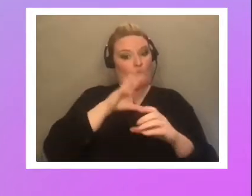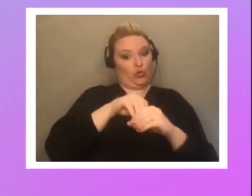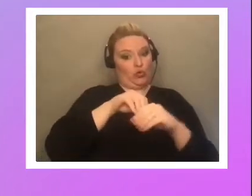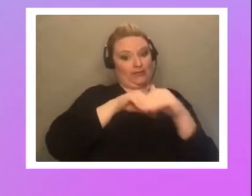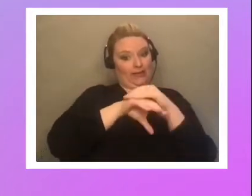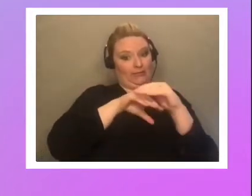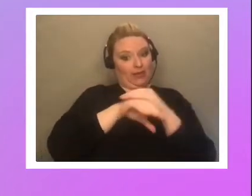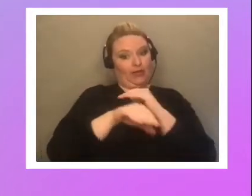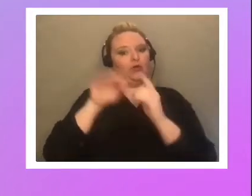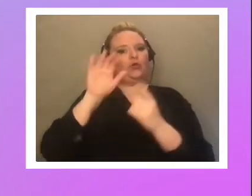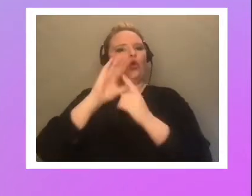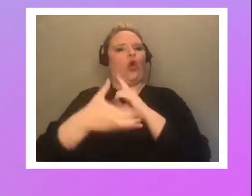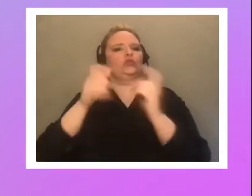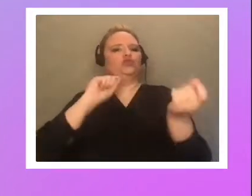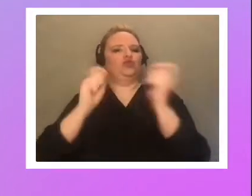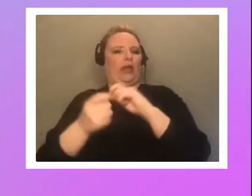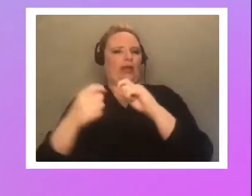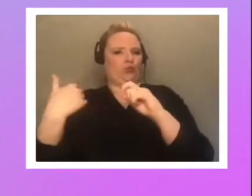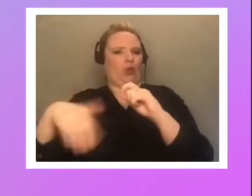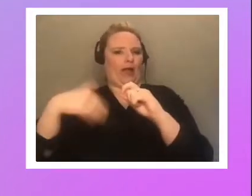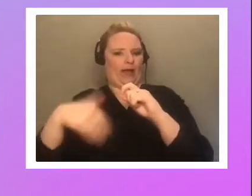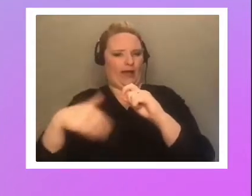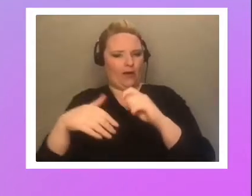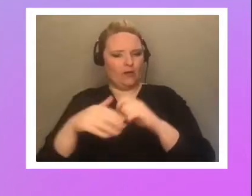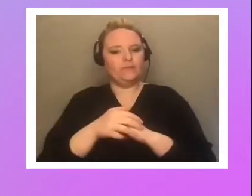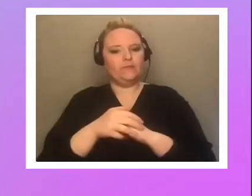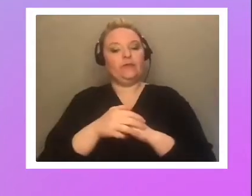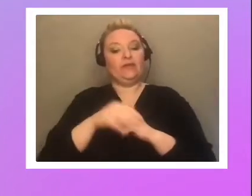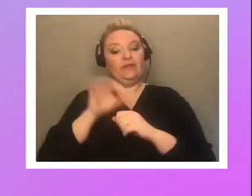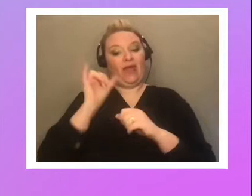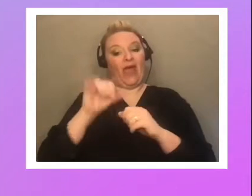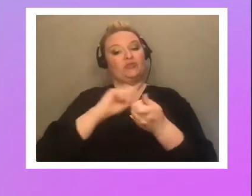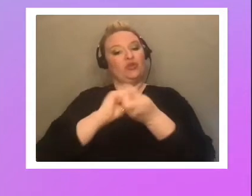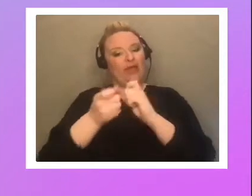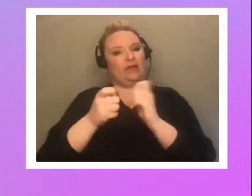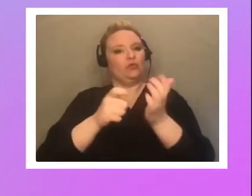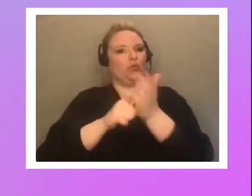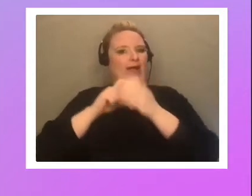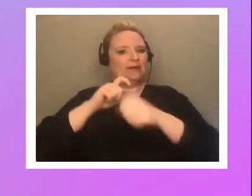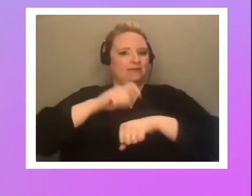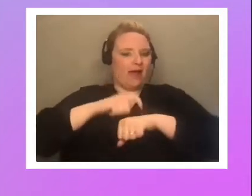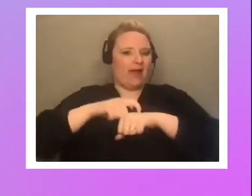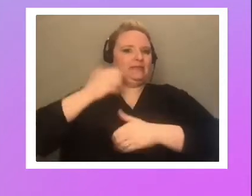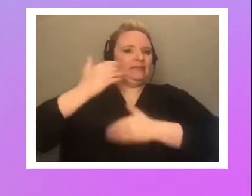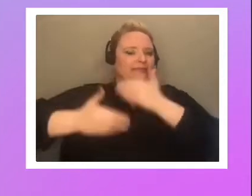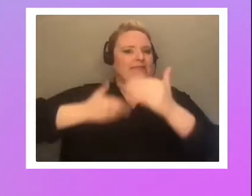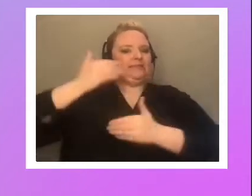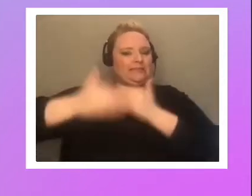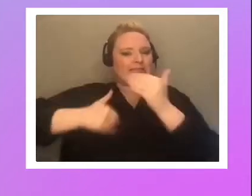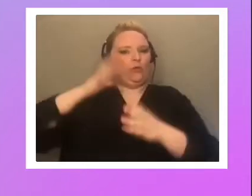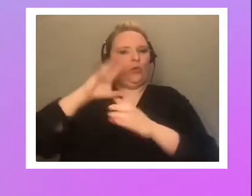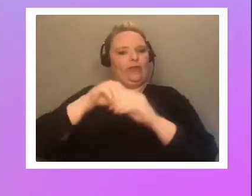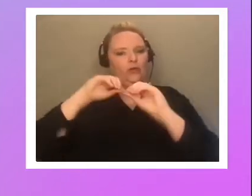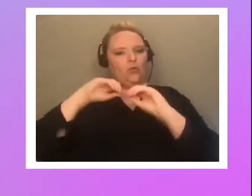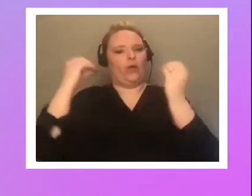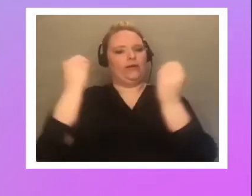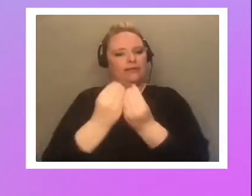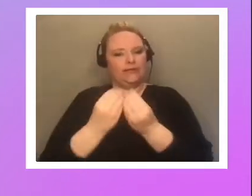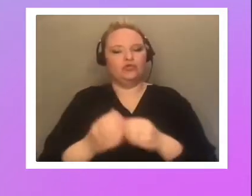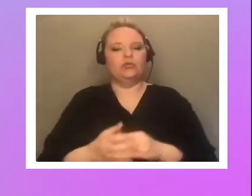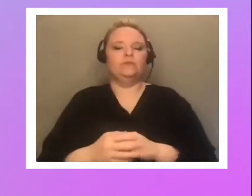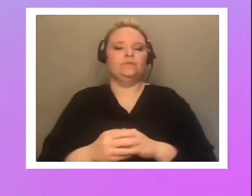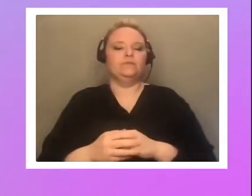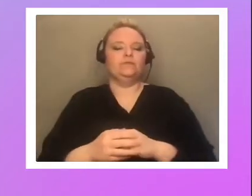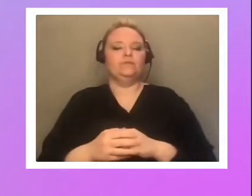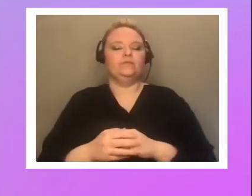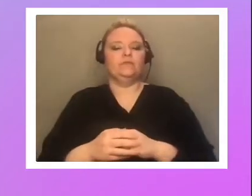can take a while to really make that change happen in the organization.